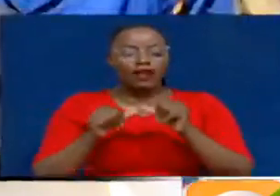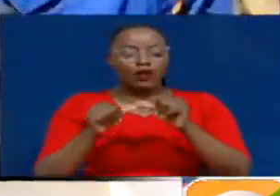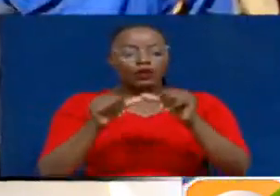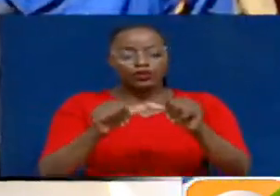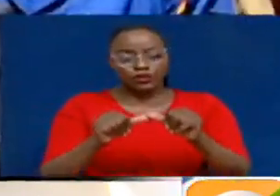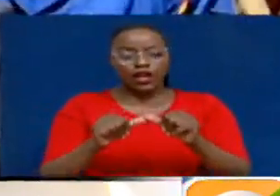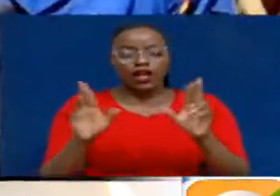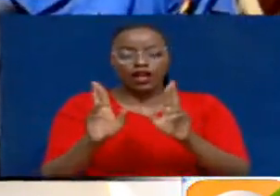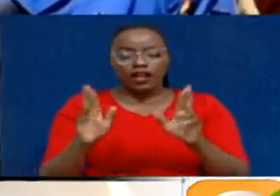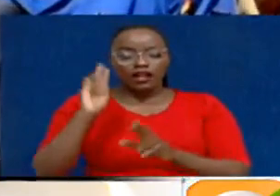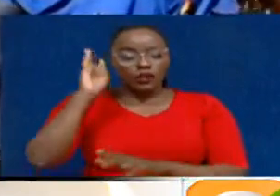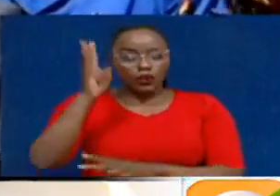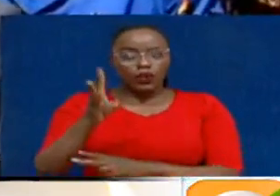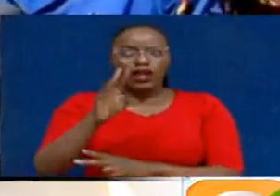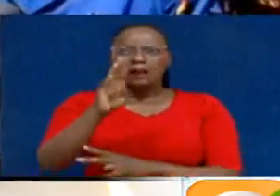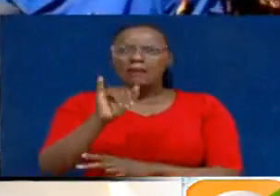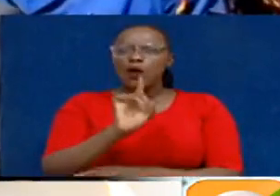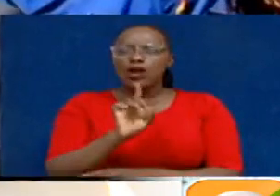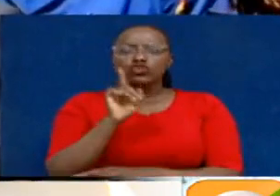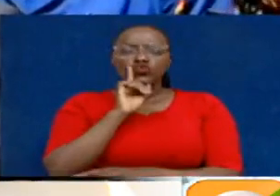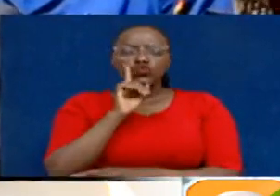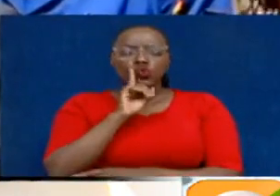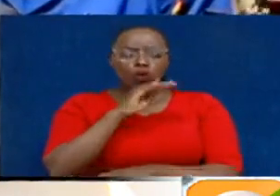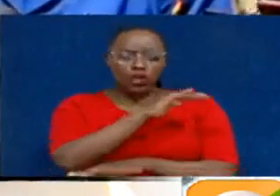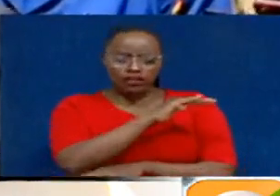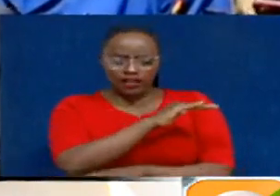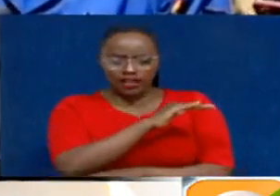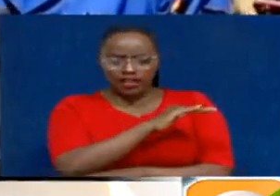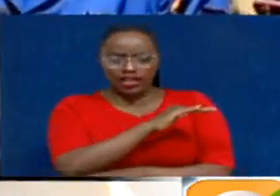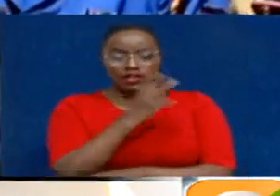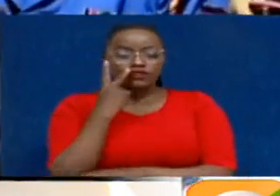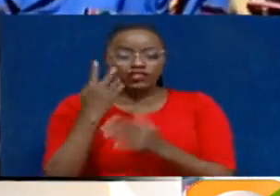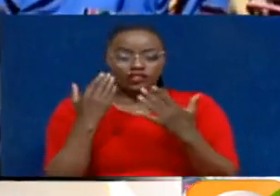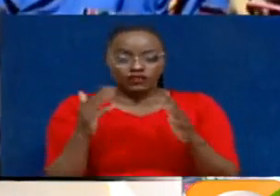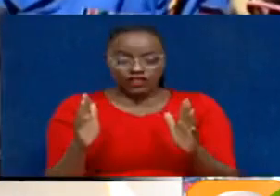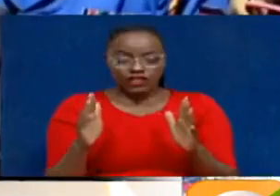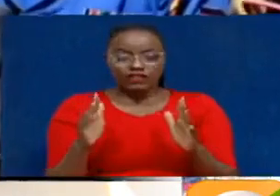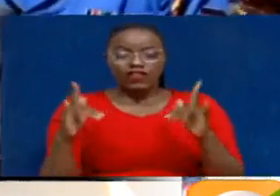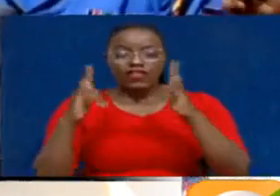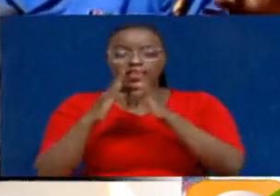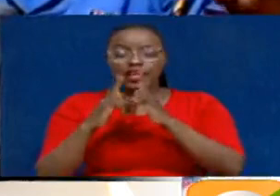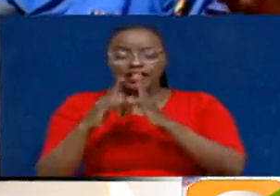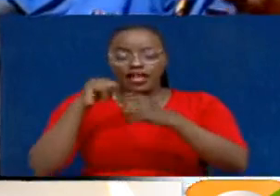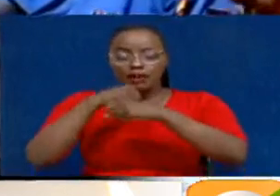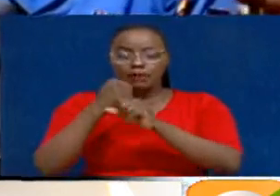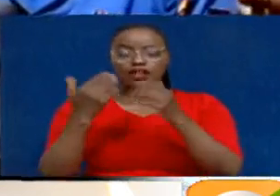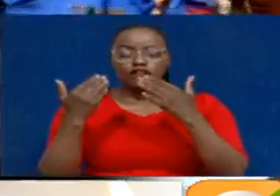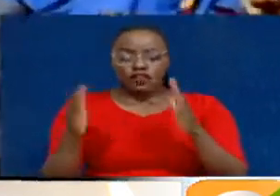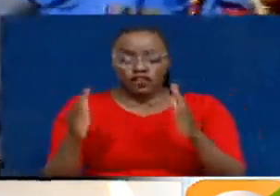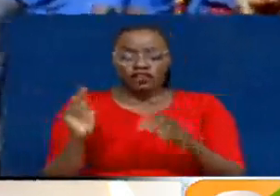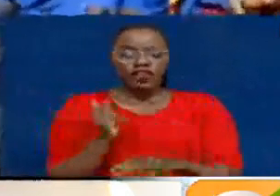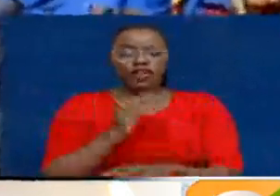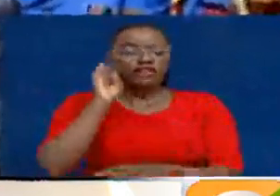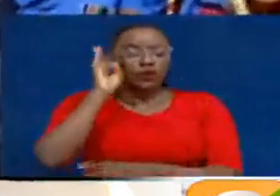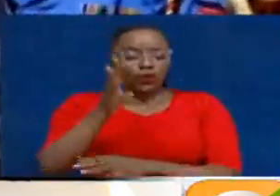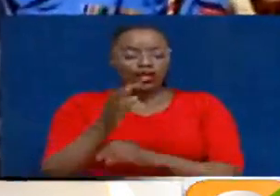inaendelea. We'll be ready by tomorrow evening. As you have seen, the tent has already been set. We are also